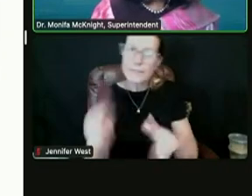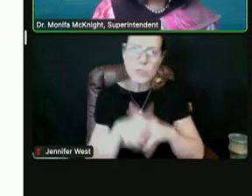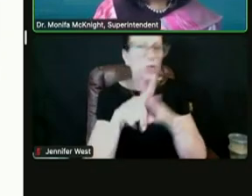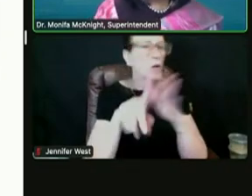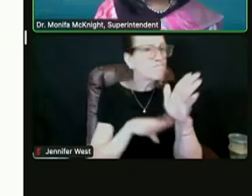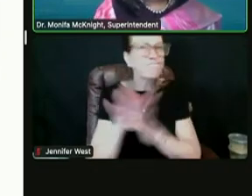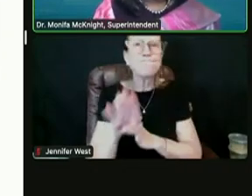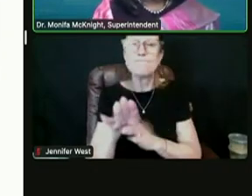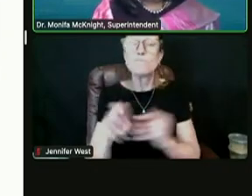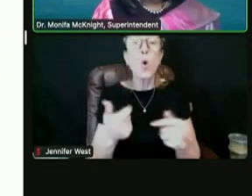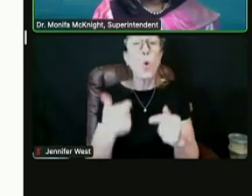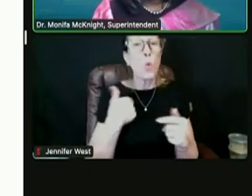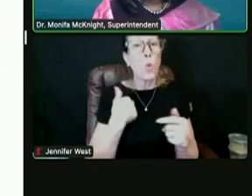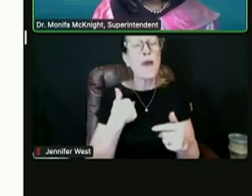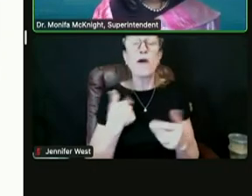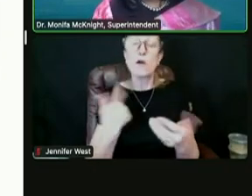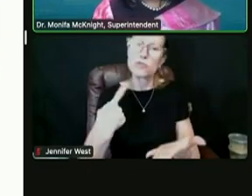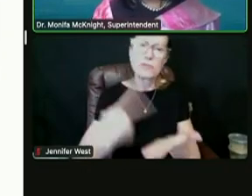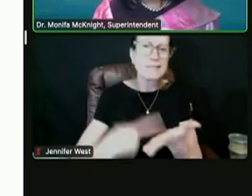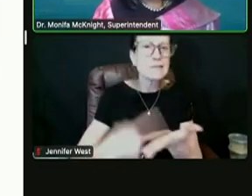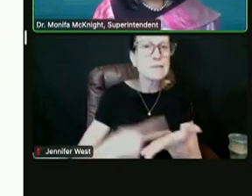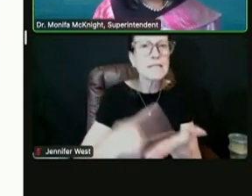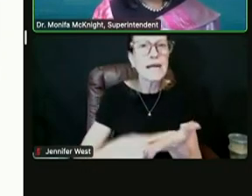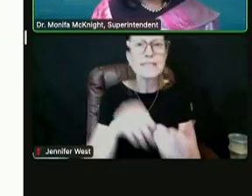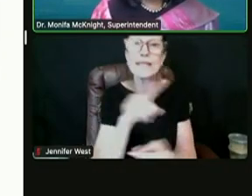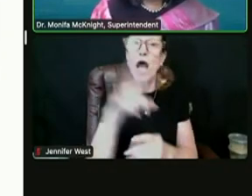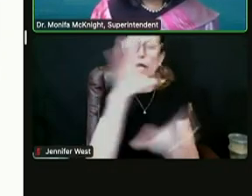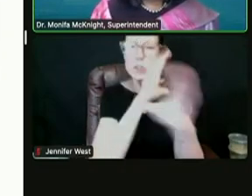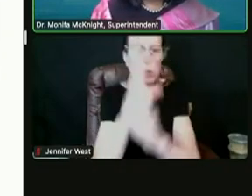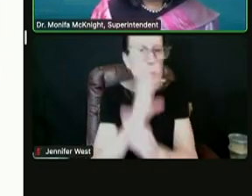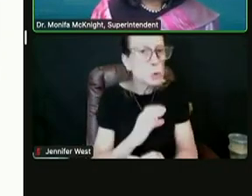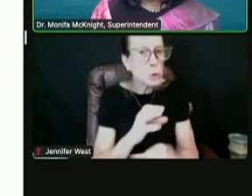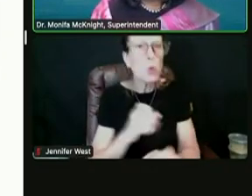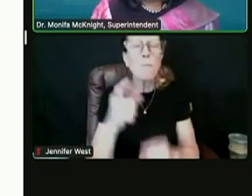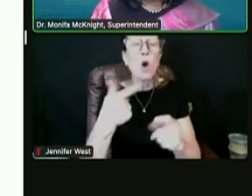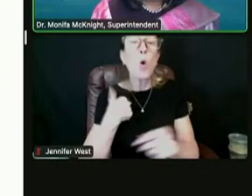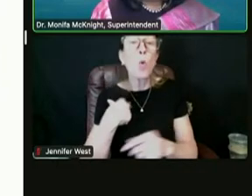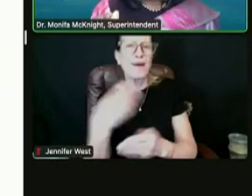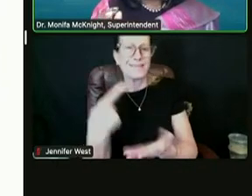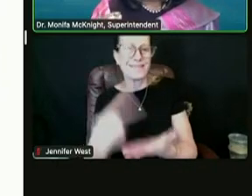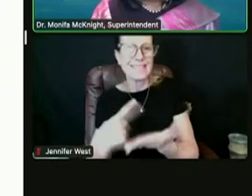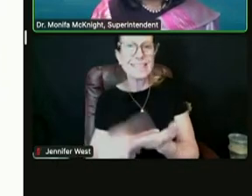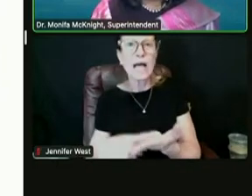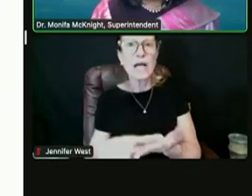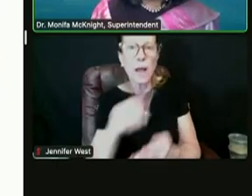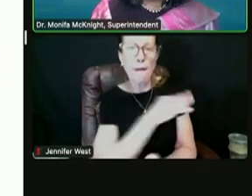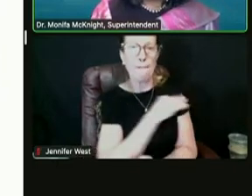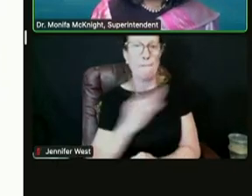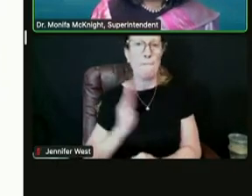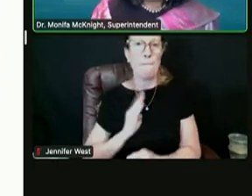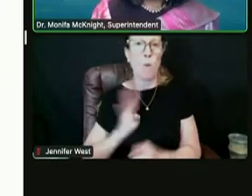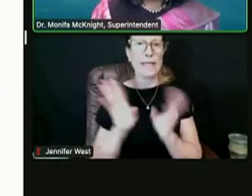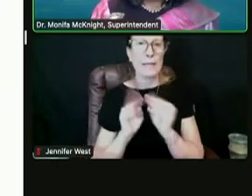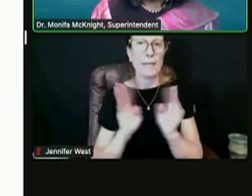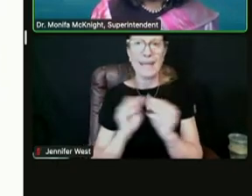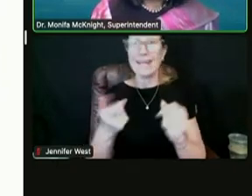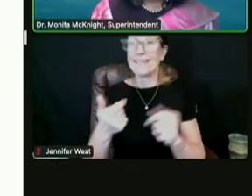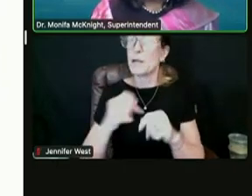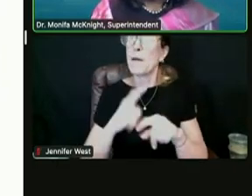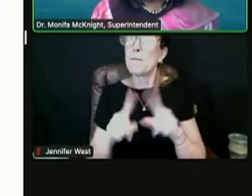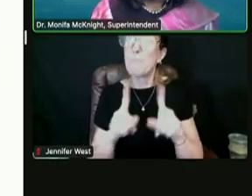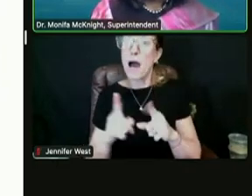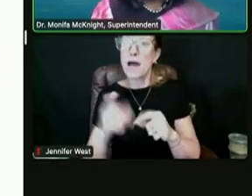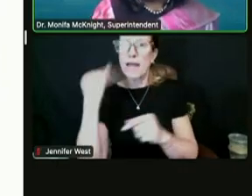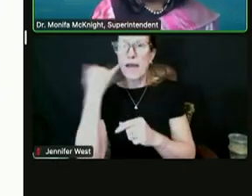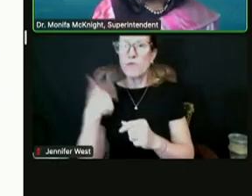having a conversation here tonight on Zoom. We have conversations at our board meetings all the time, but I tell you, there's nothing like going into the classroom and